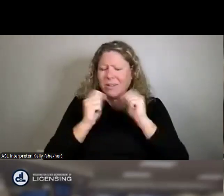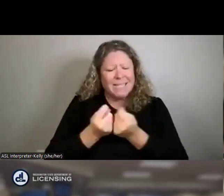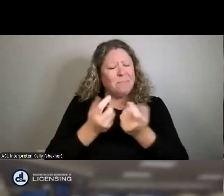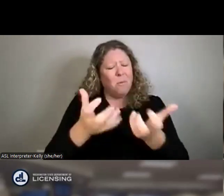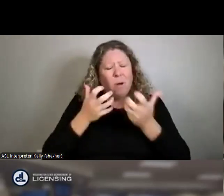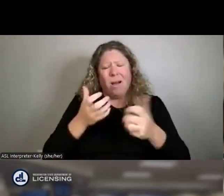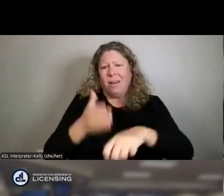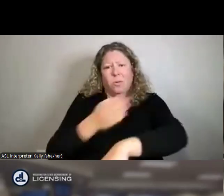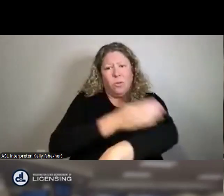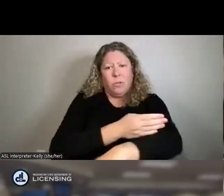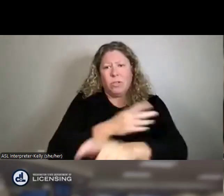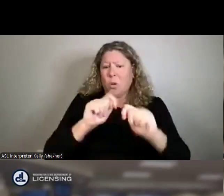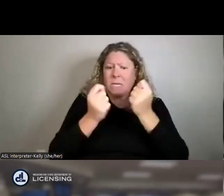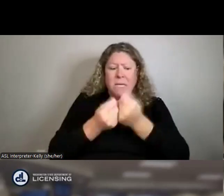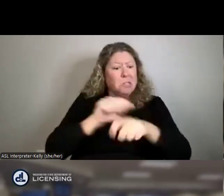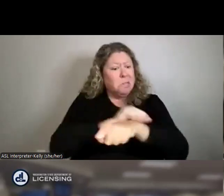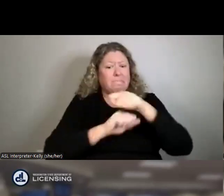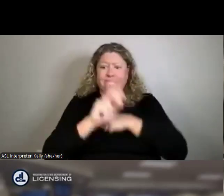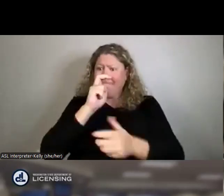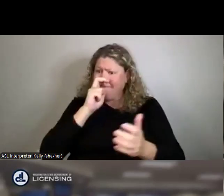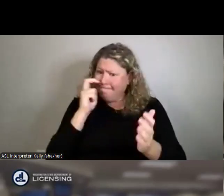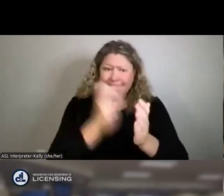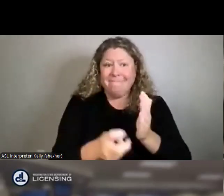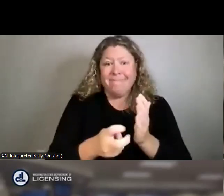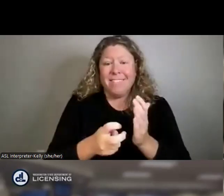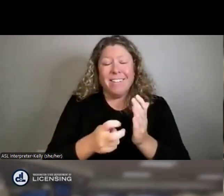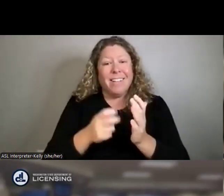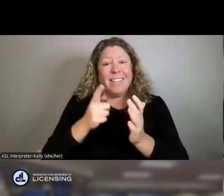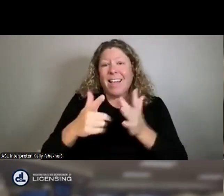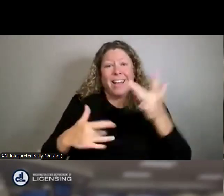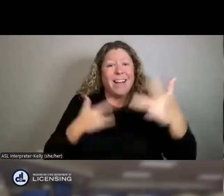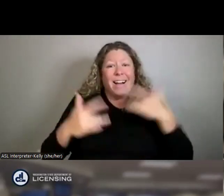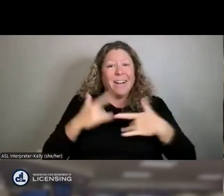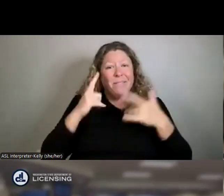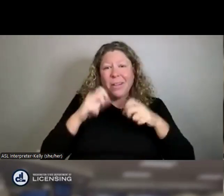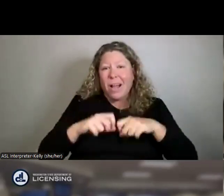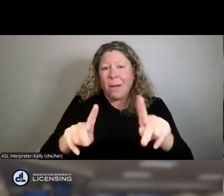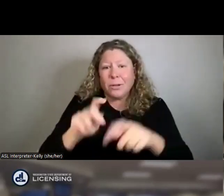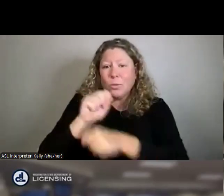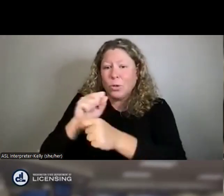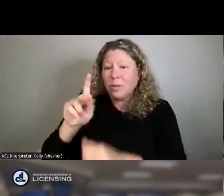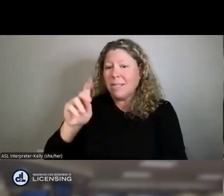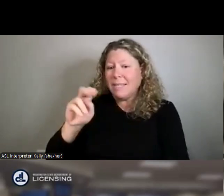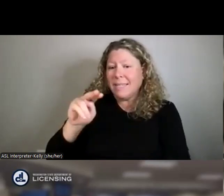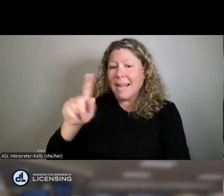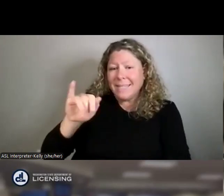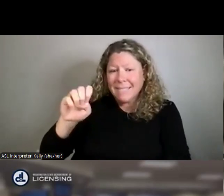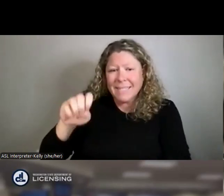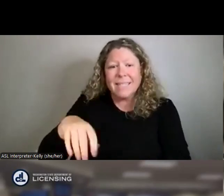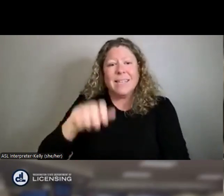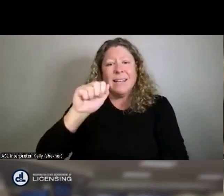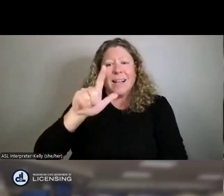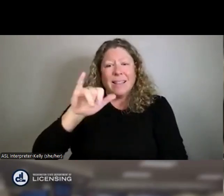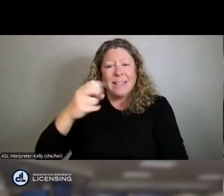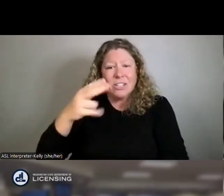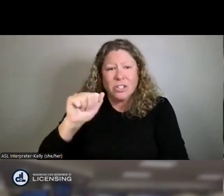just dove in and they were excited for the opportunity to work with Kenzie and Alicia and